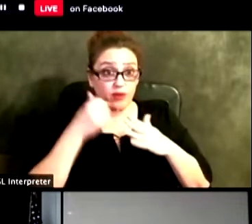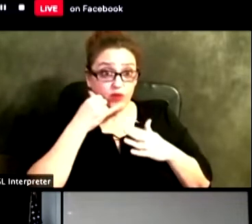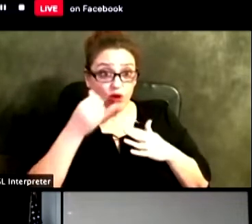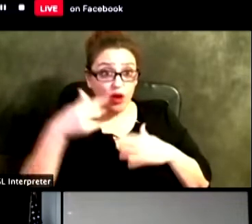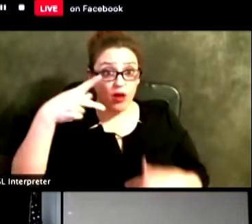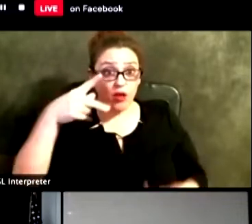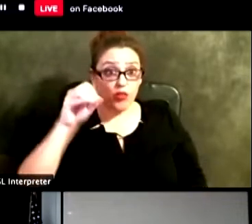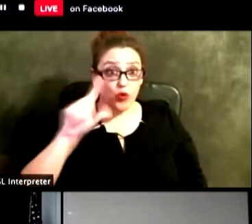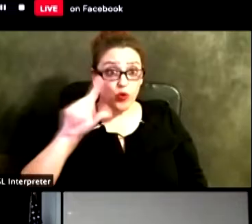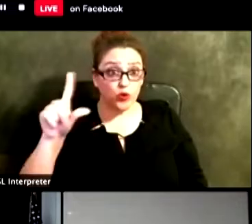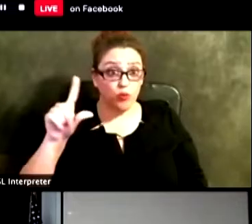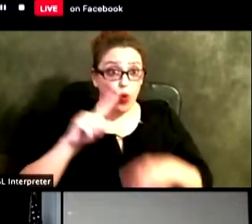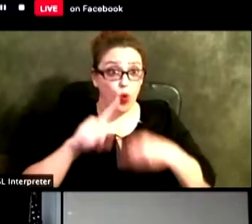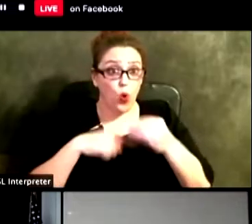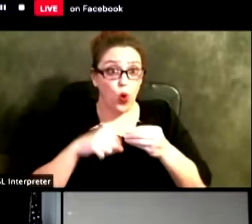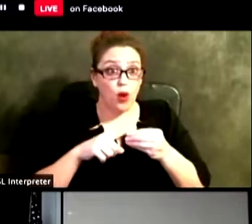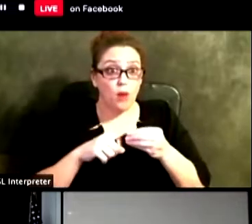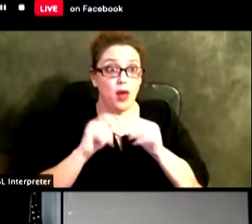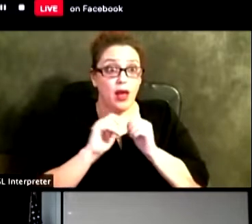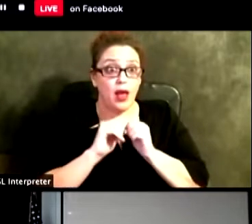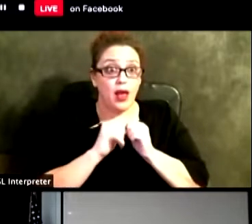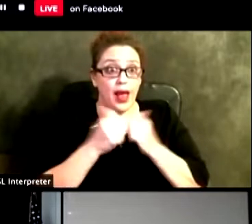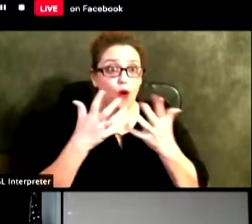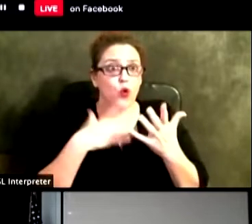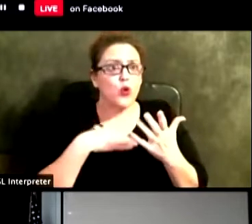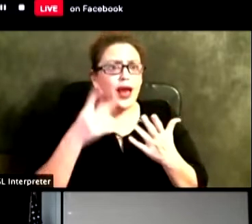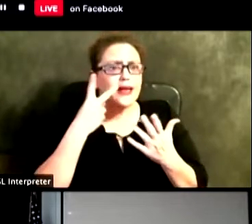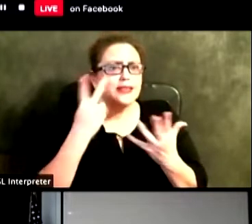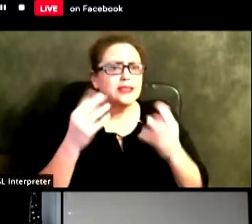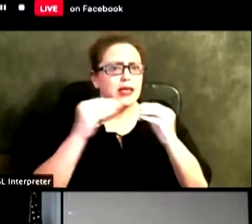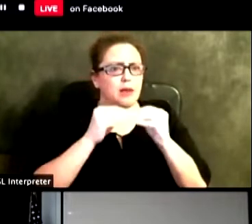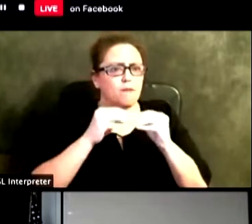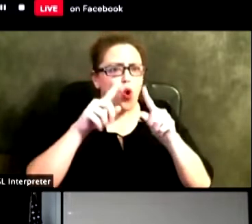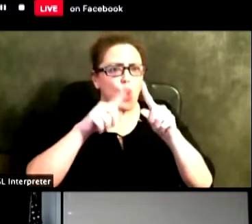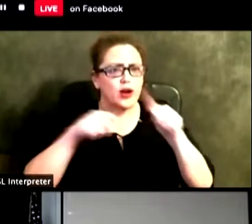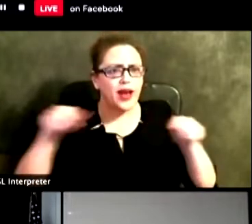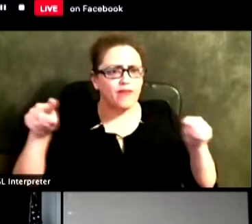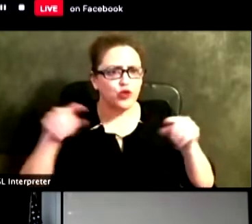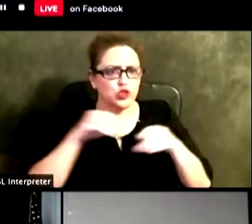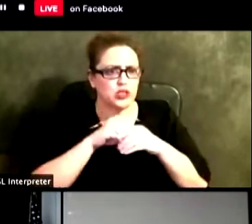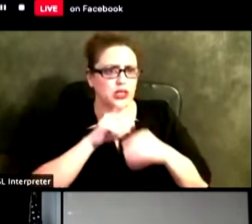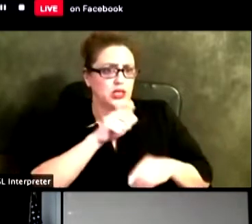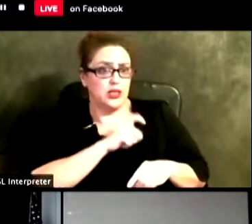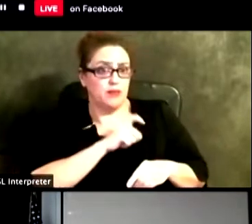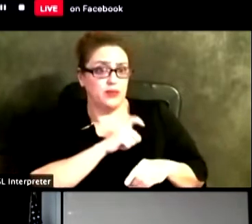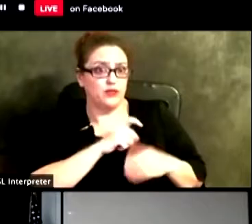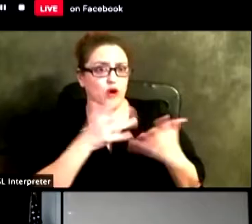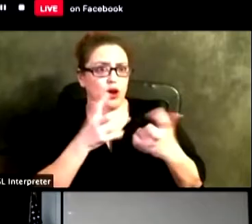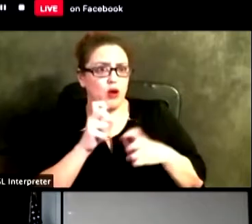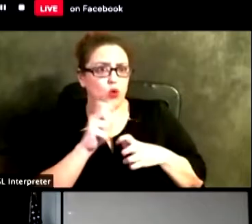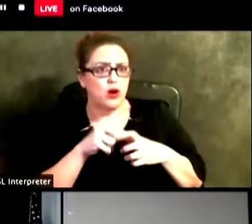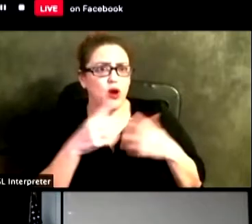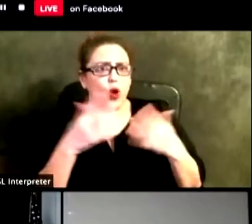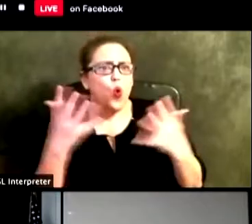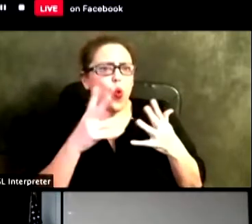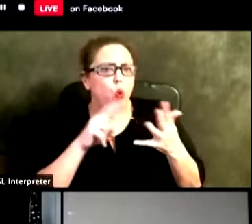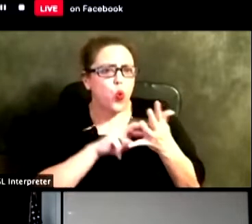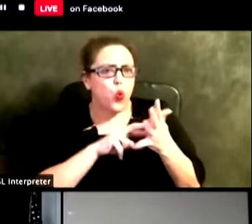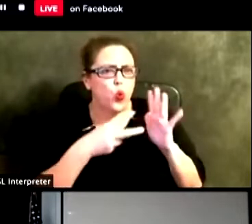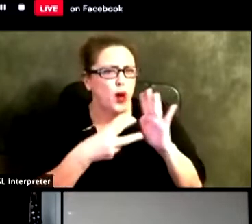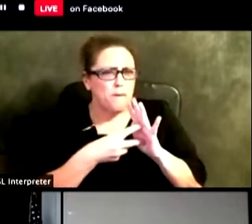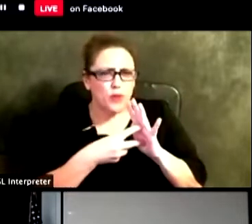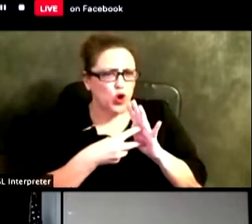regarding how we would like to see more diversity in the police force. I would like to ask to that question, what purpose would having more diversity in the